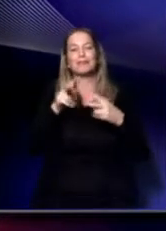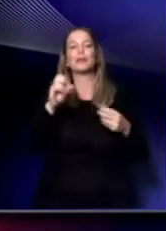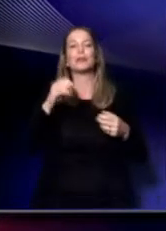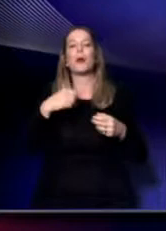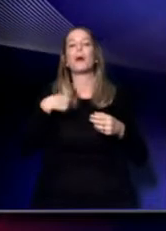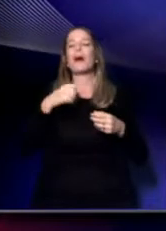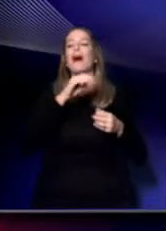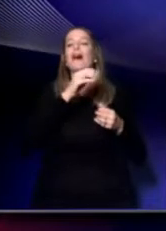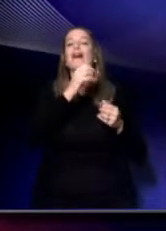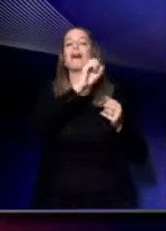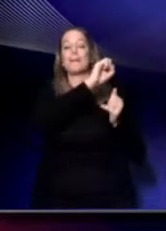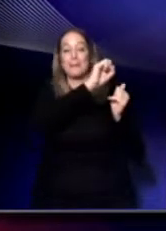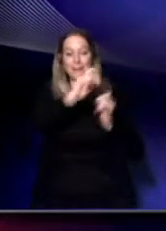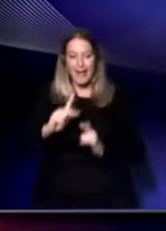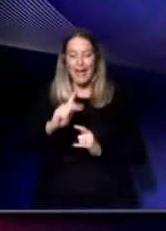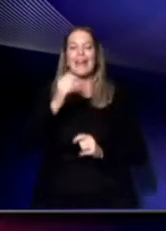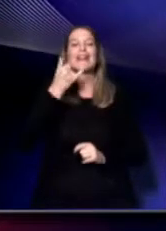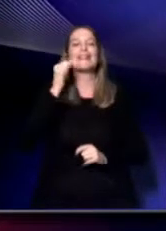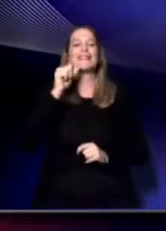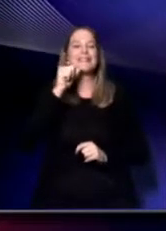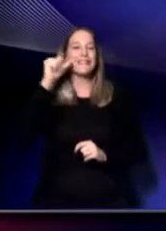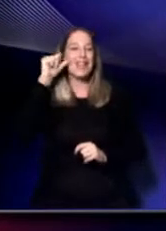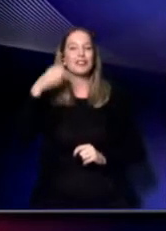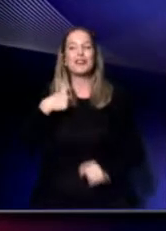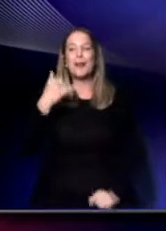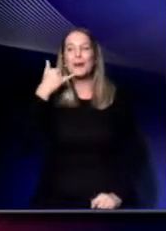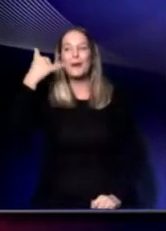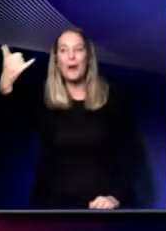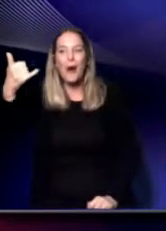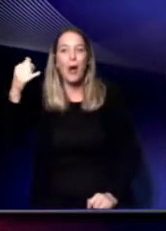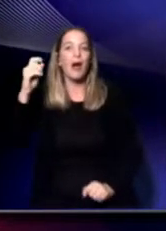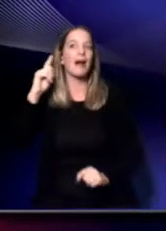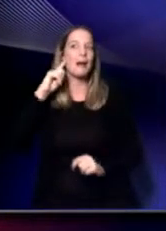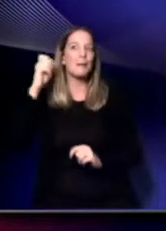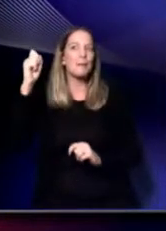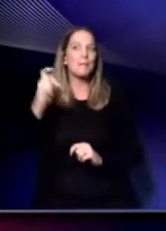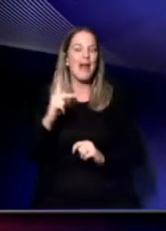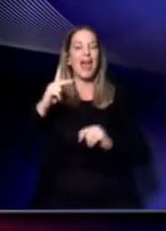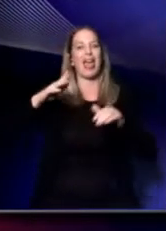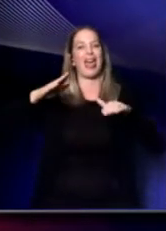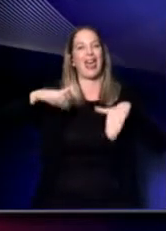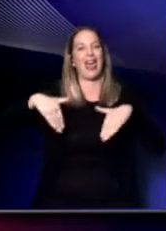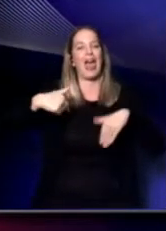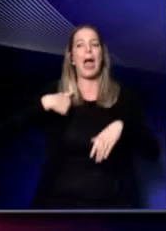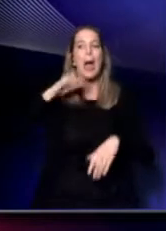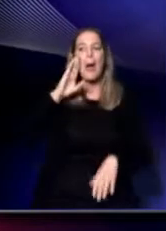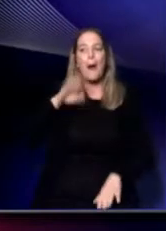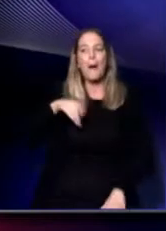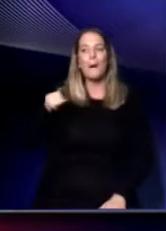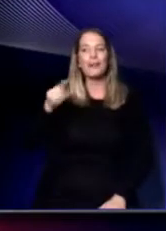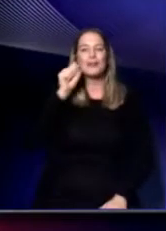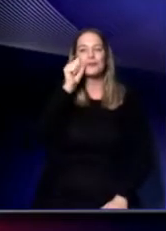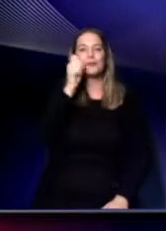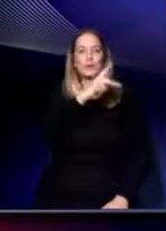yet returned my call, so I have not had a chance to interview her. I know Sue Kay knows her quite well, and Sue Kay may want to address